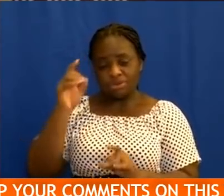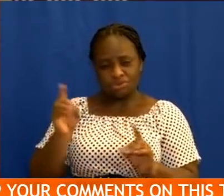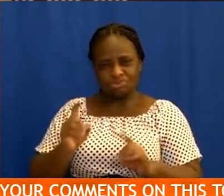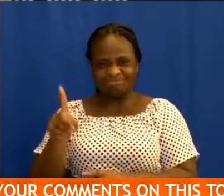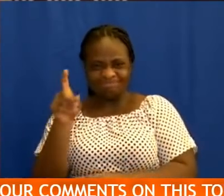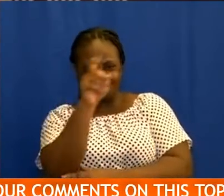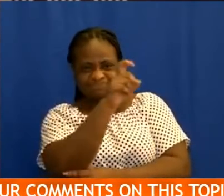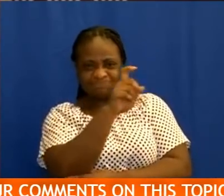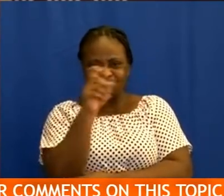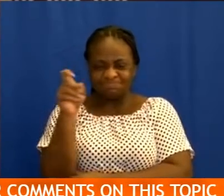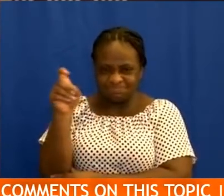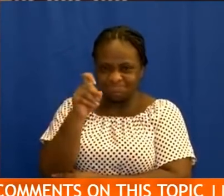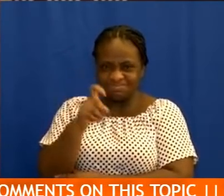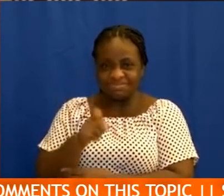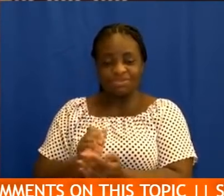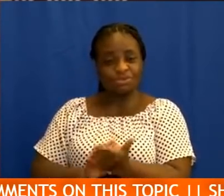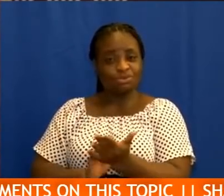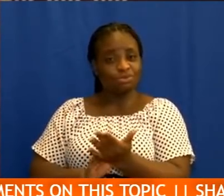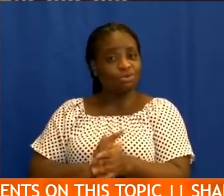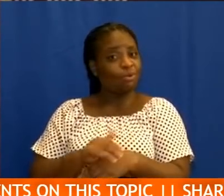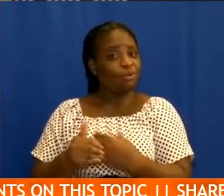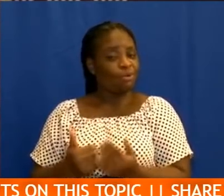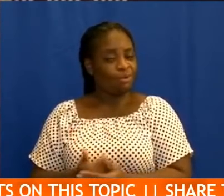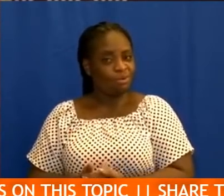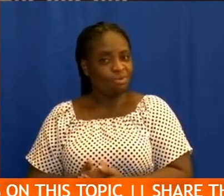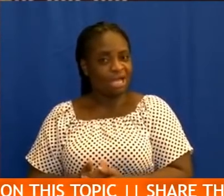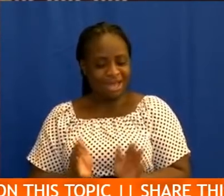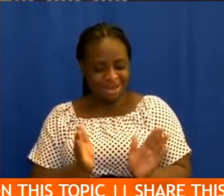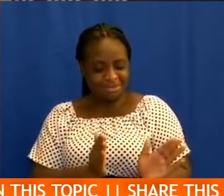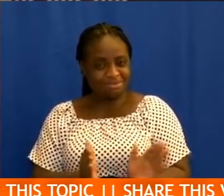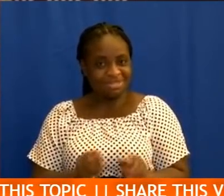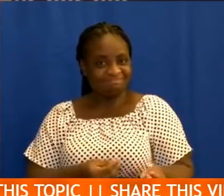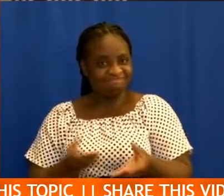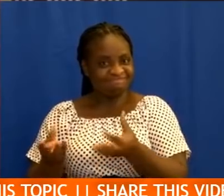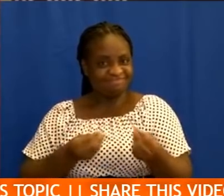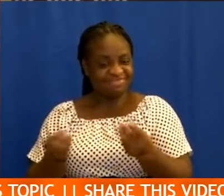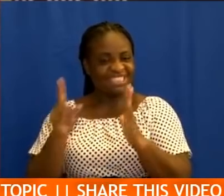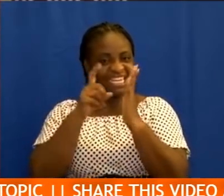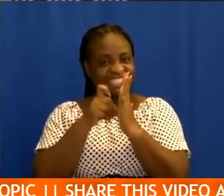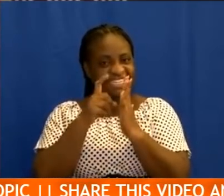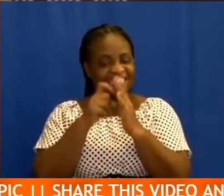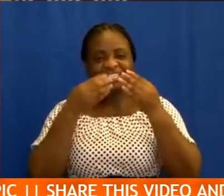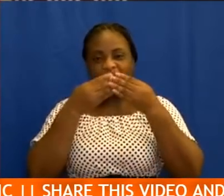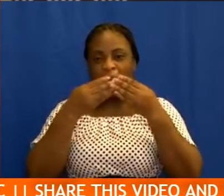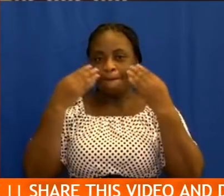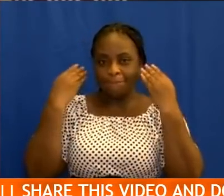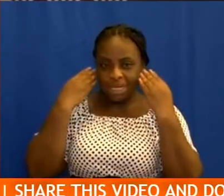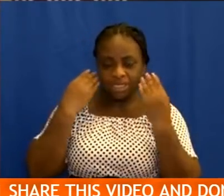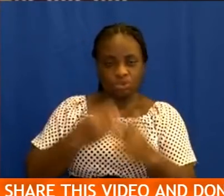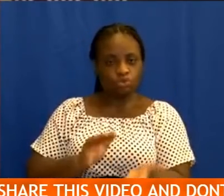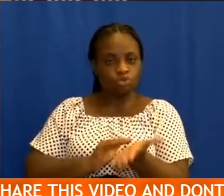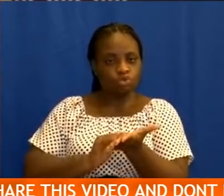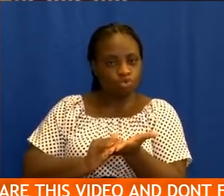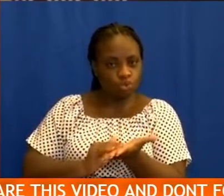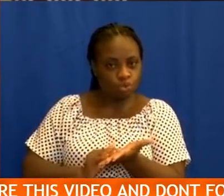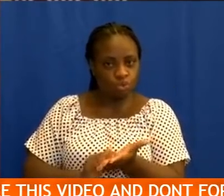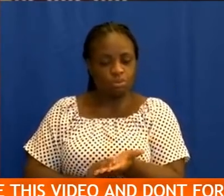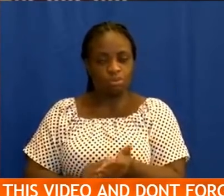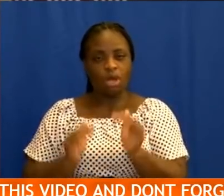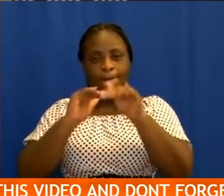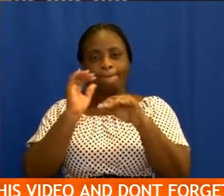the fumigation and disinfection of schools and the provision of sanitizers, masks, liquid